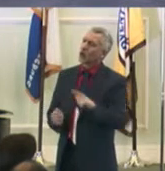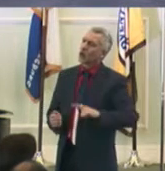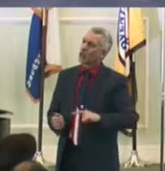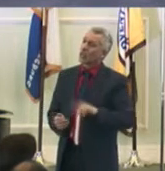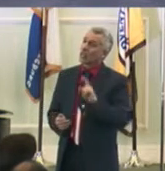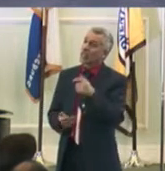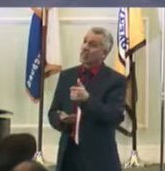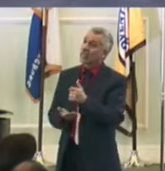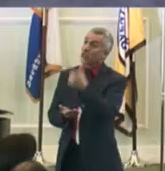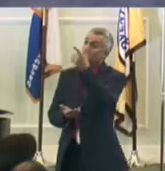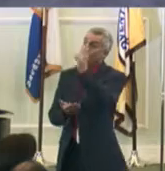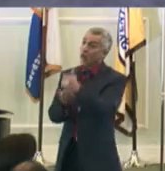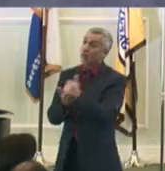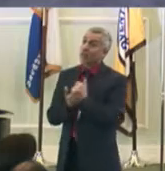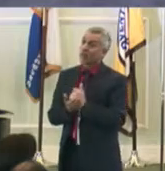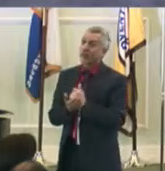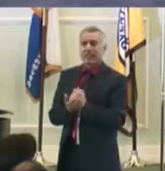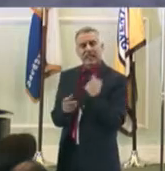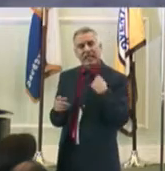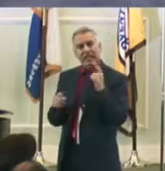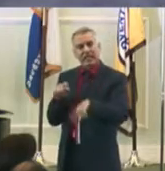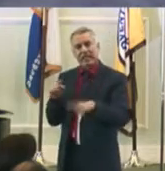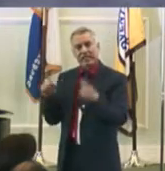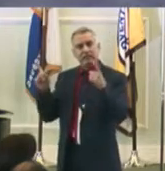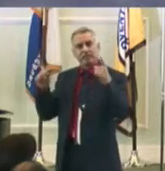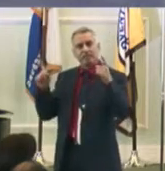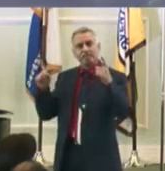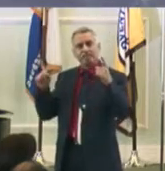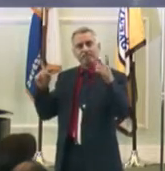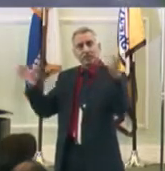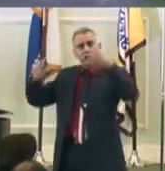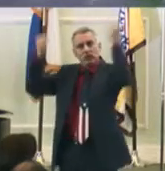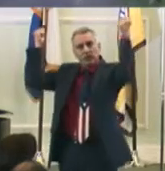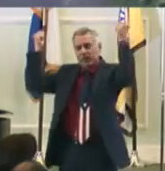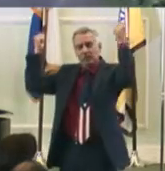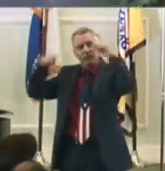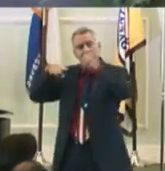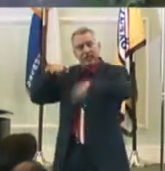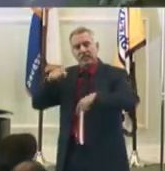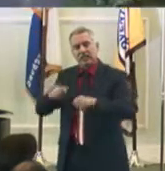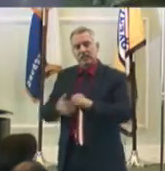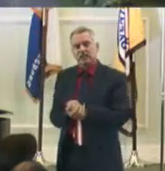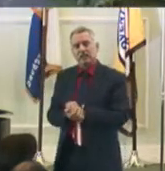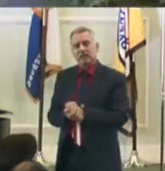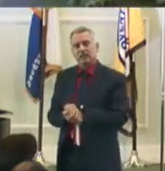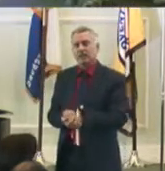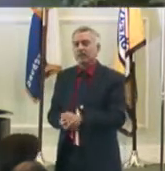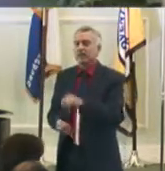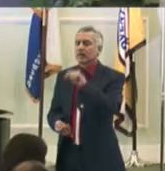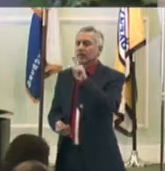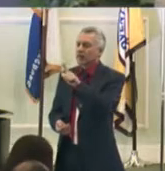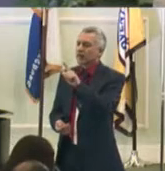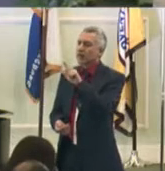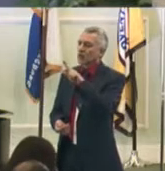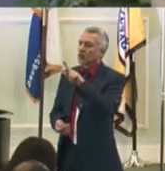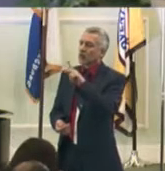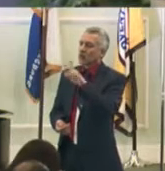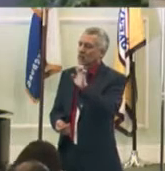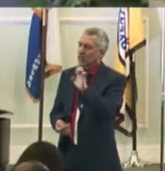when we get there. Can we go back to Luke for a second? Let's Luke 11, let's traverse down